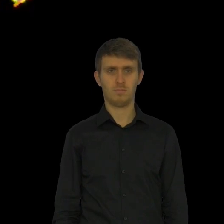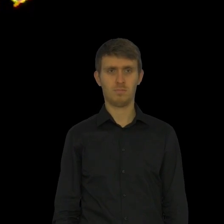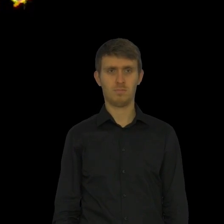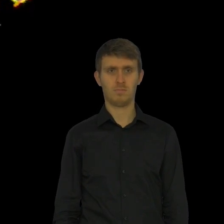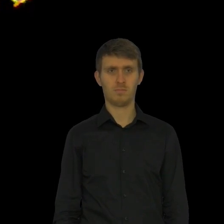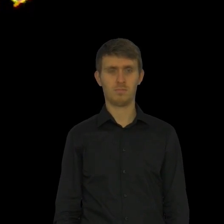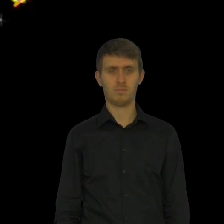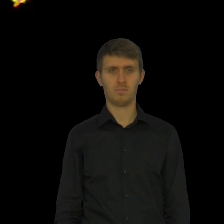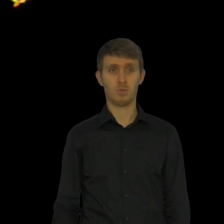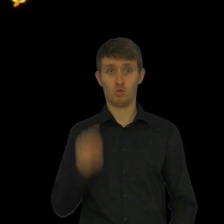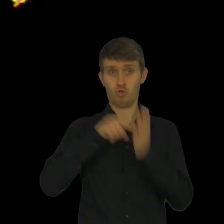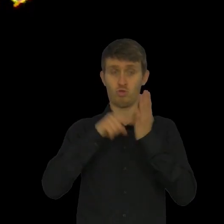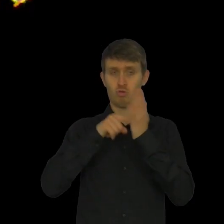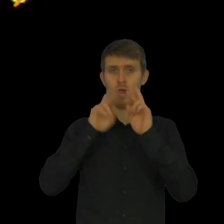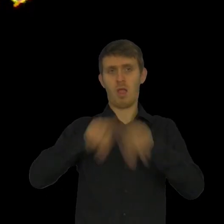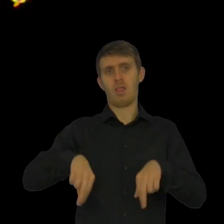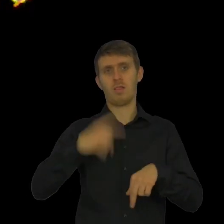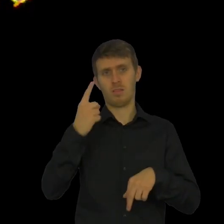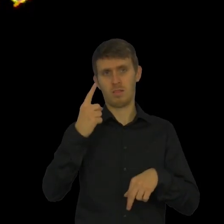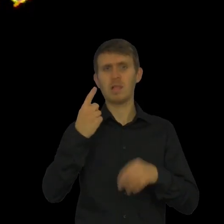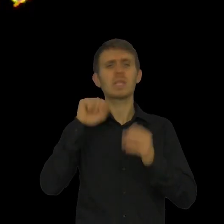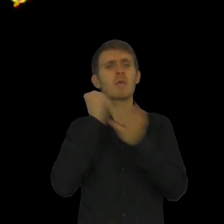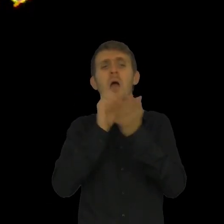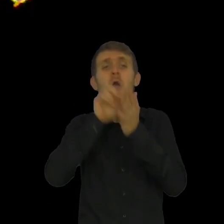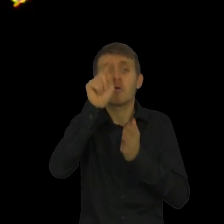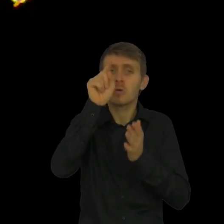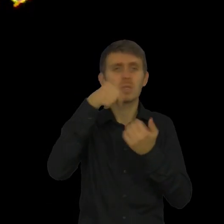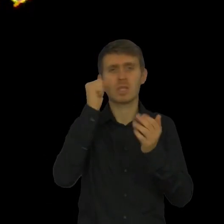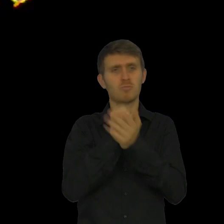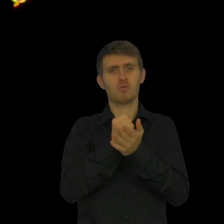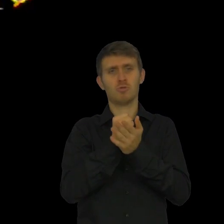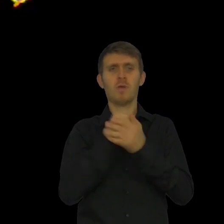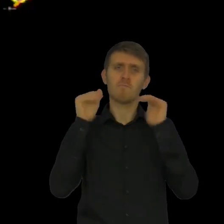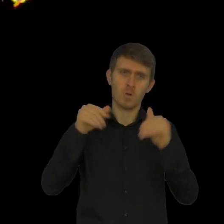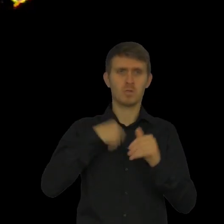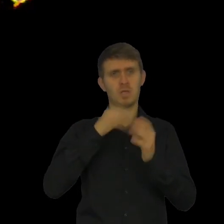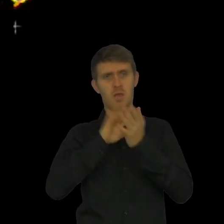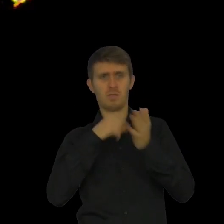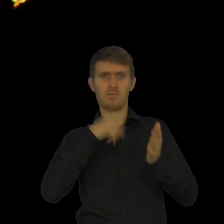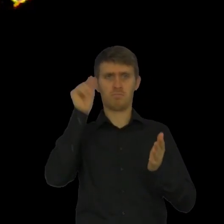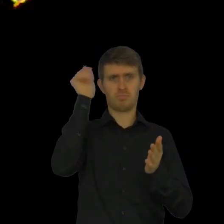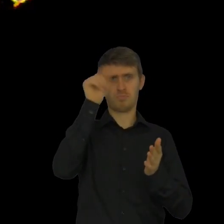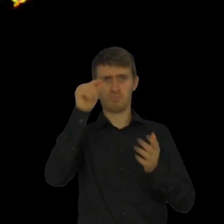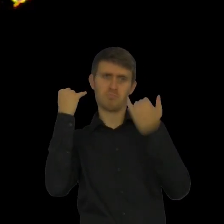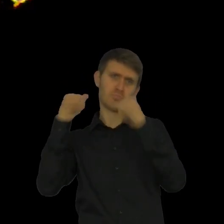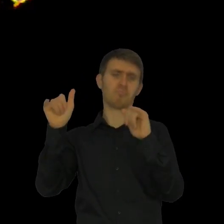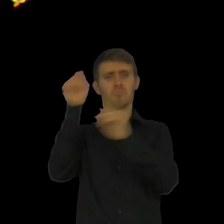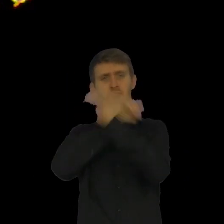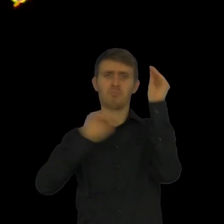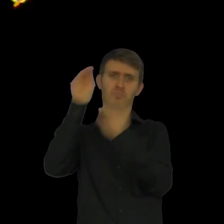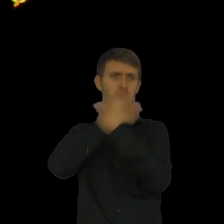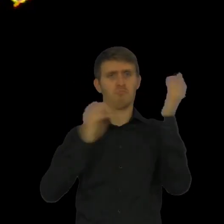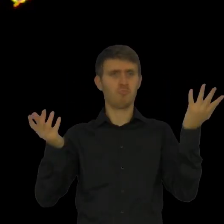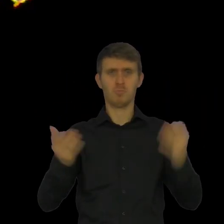left one lemon left and this would be the lemon that's left didn't have to be that one I could have cross out any of the three another way to view that let's